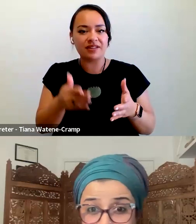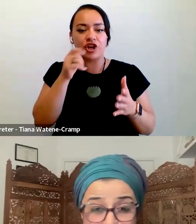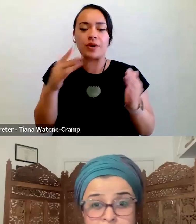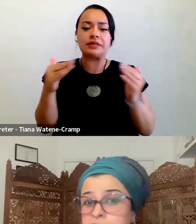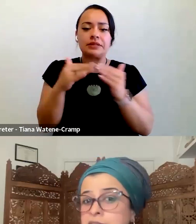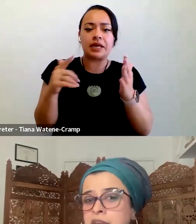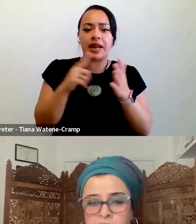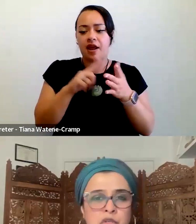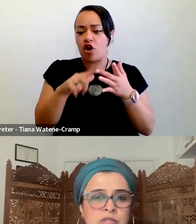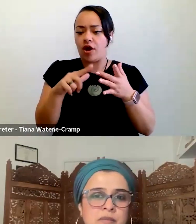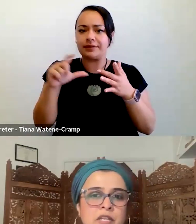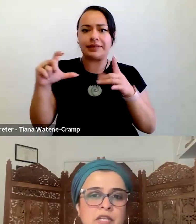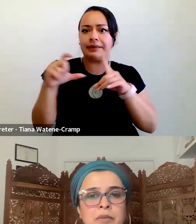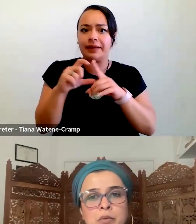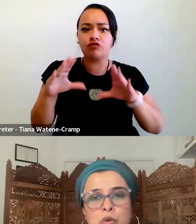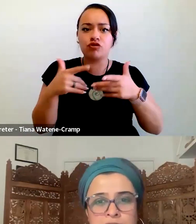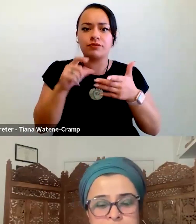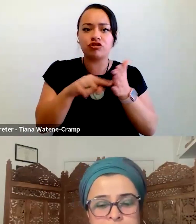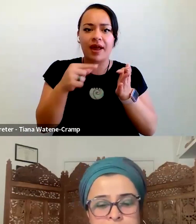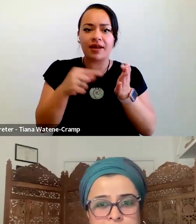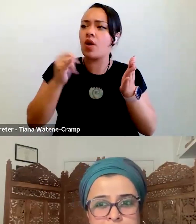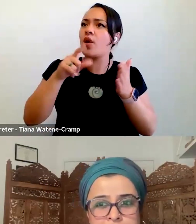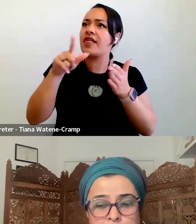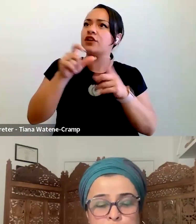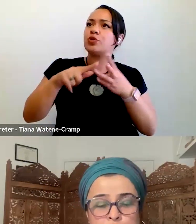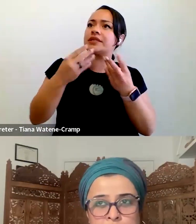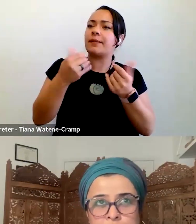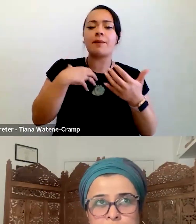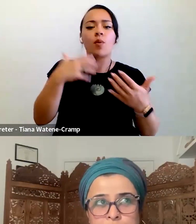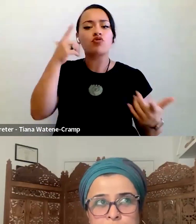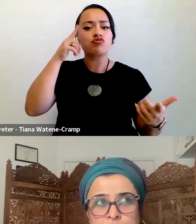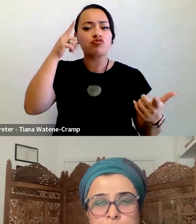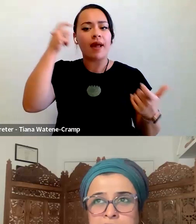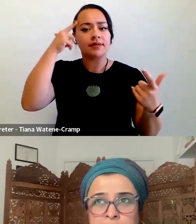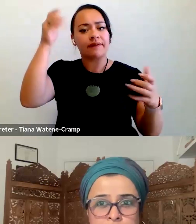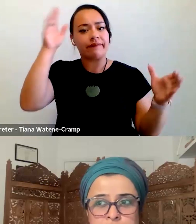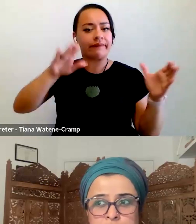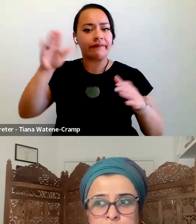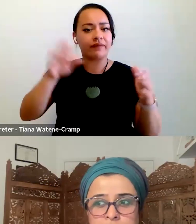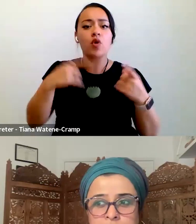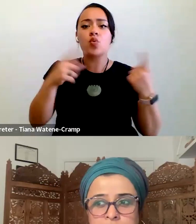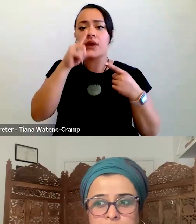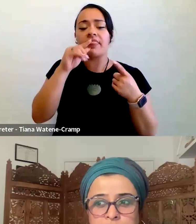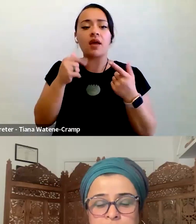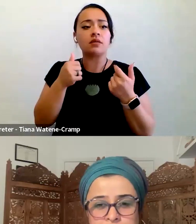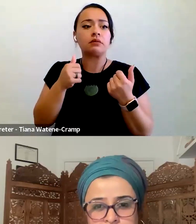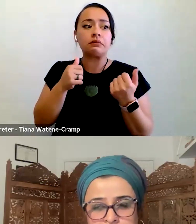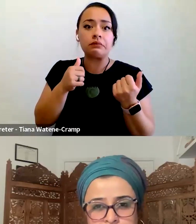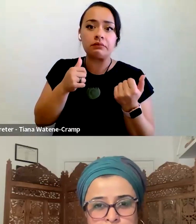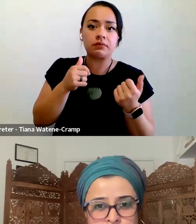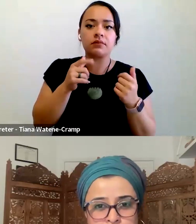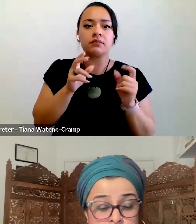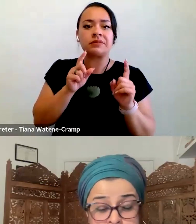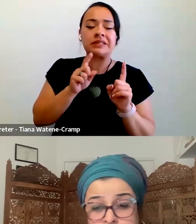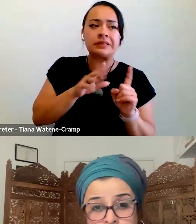AICD group chats, or are they doing something a little bit more creative? Who could they lean on to think